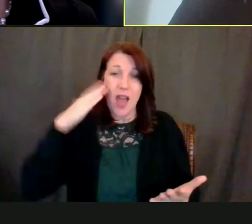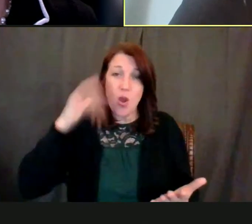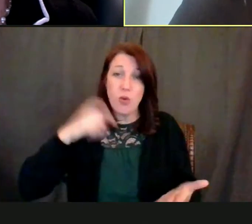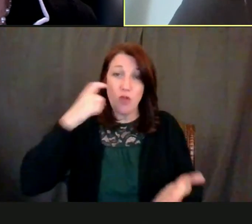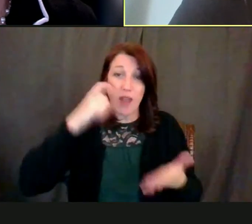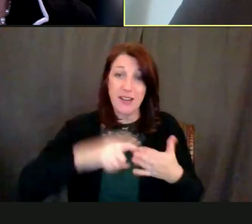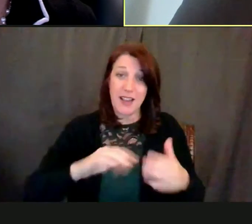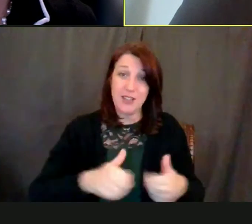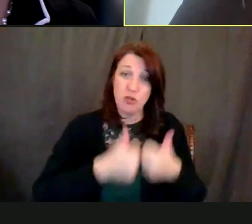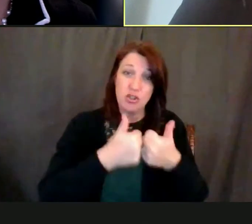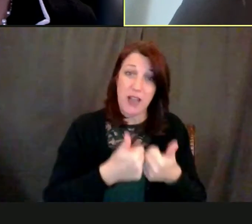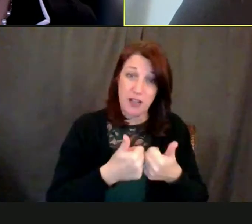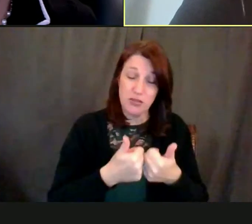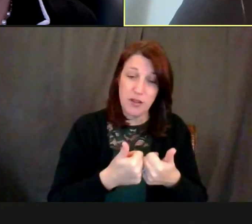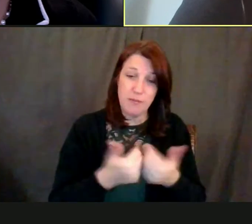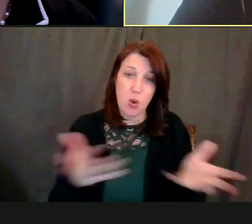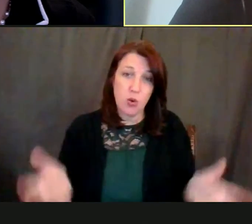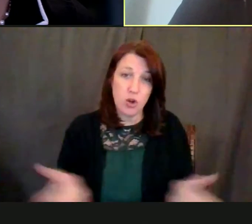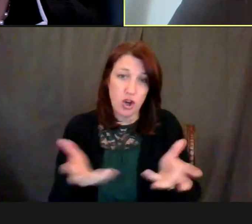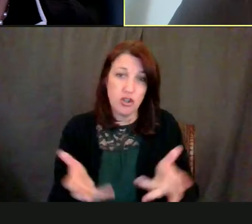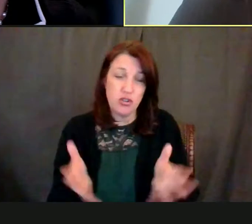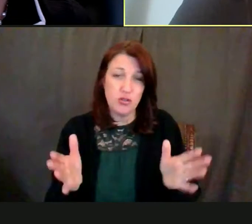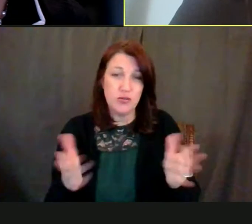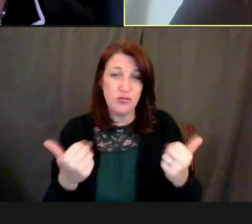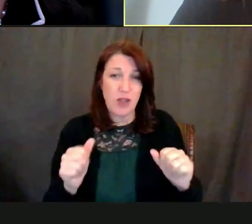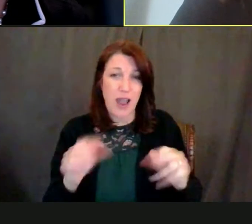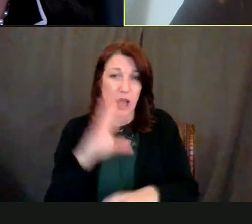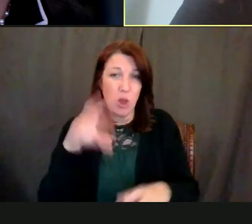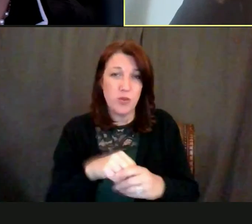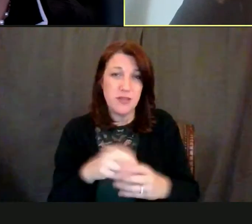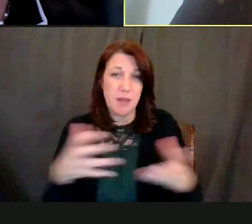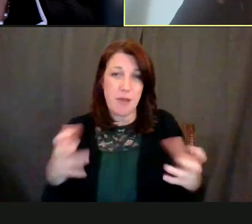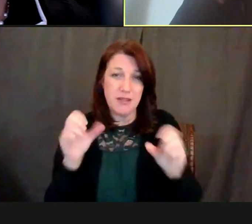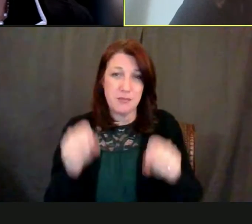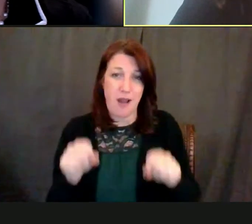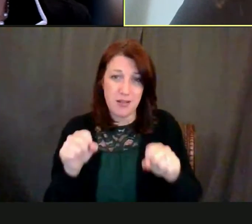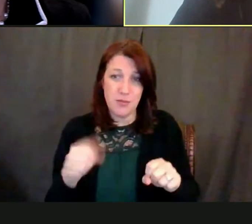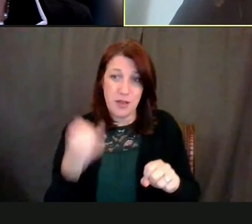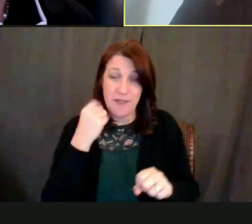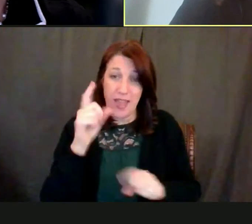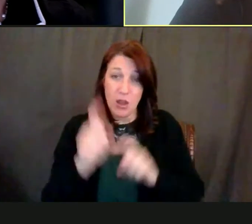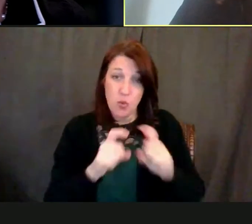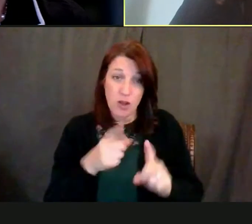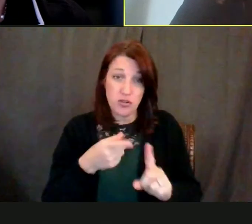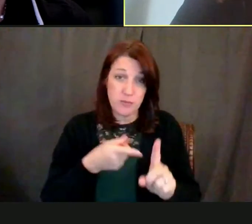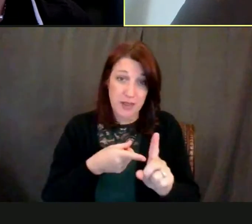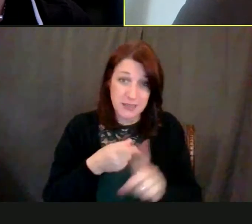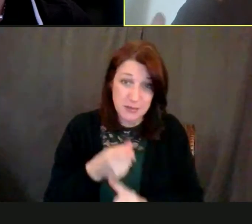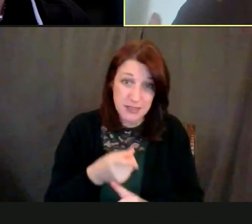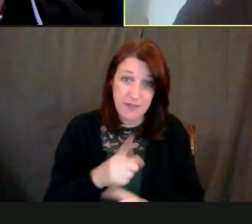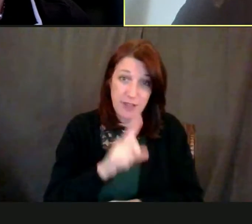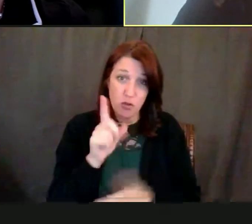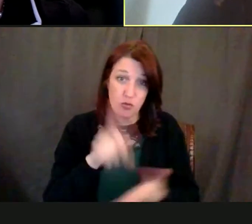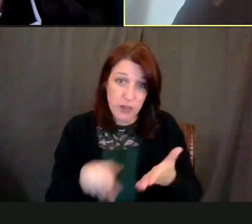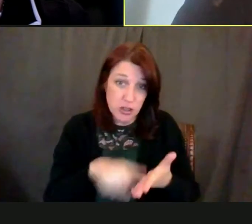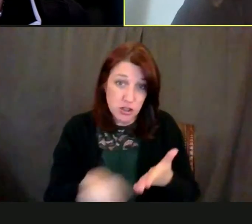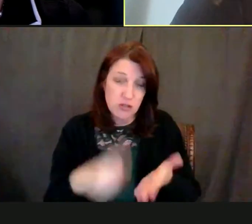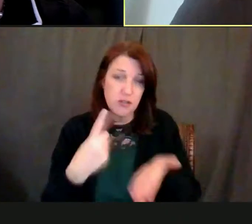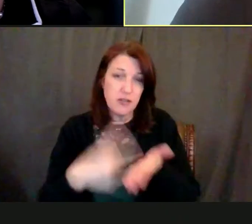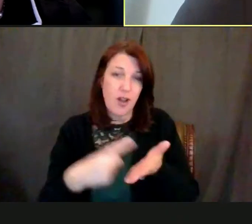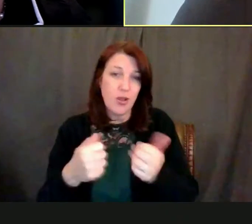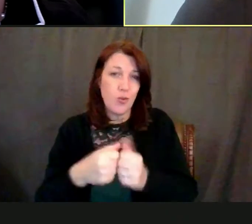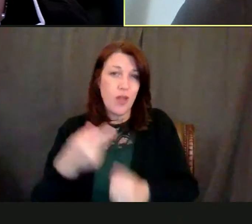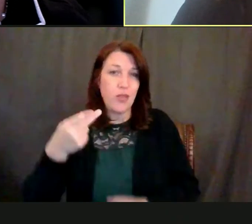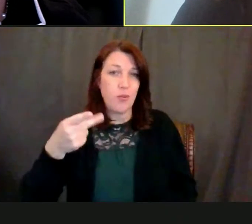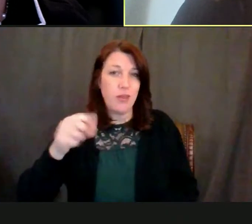do encourage you to be as inclusive as possible. And I think if you have questions about your specific research, talking with your program officer